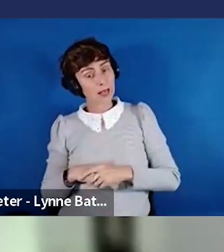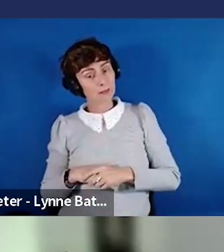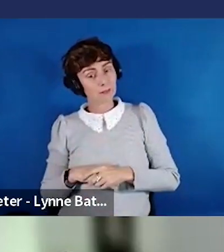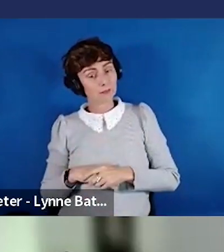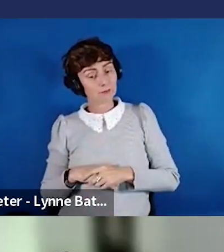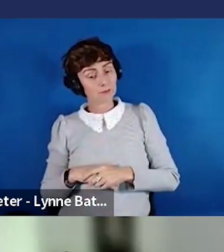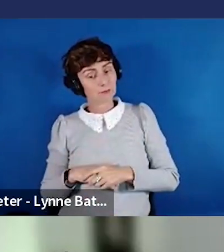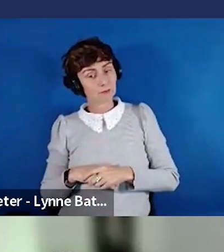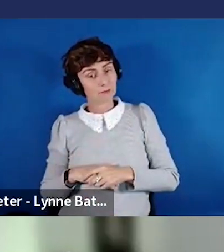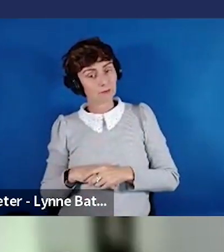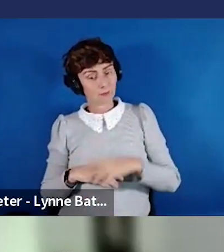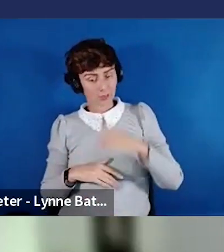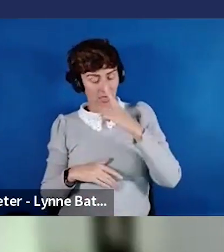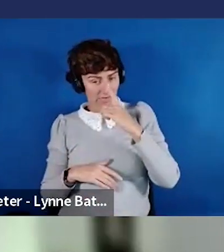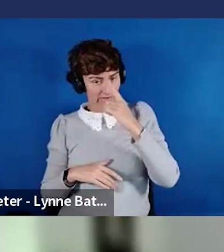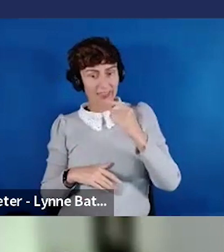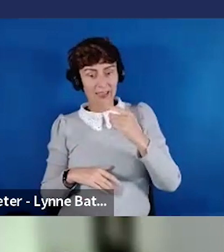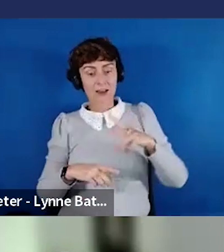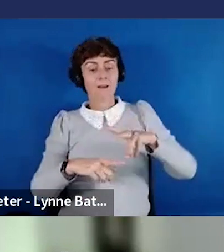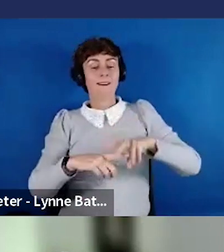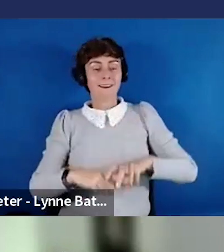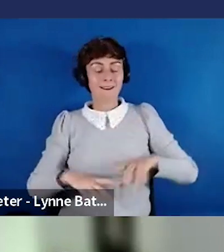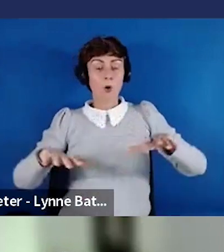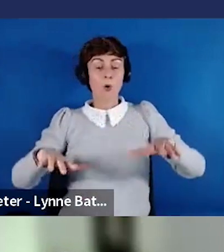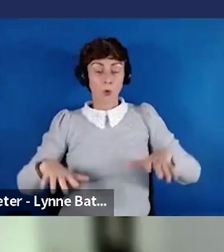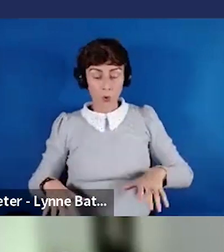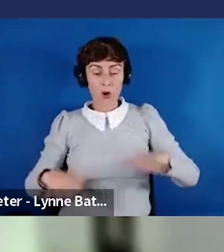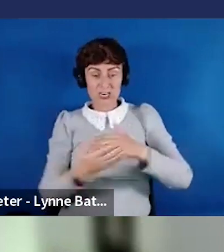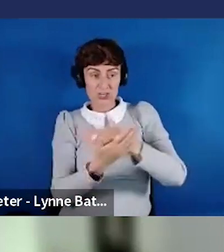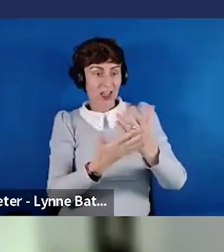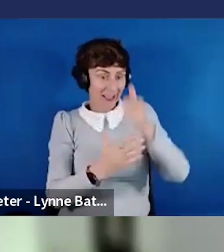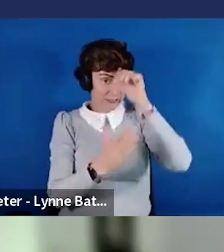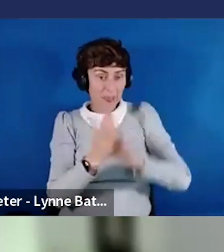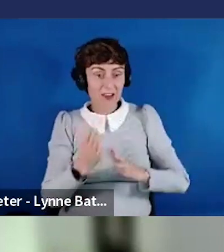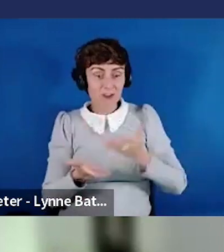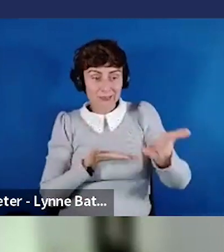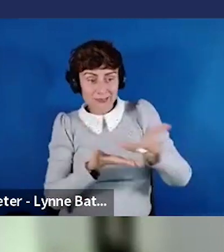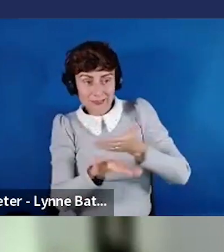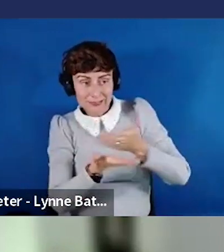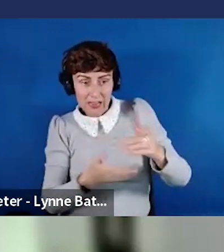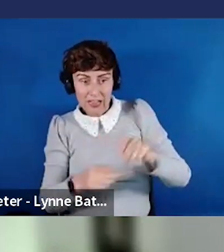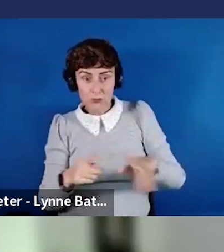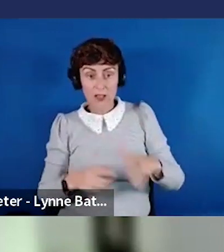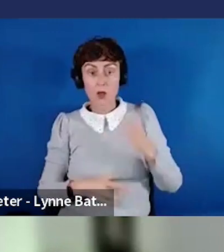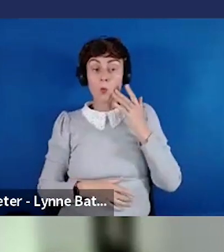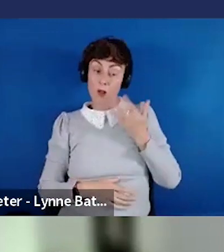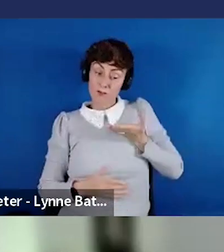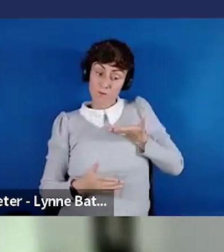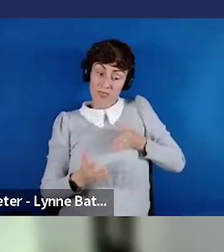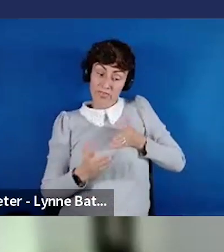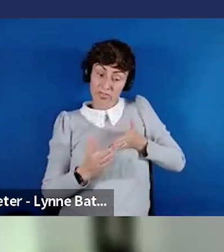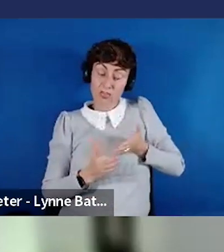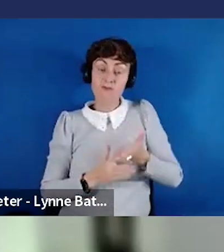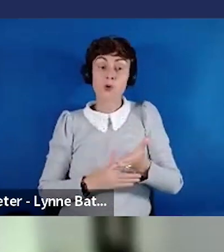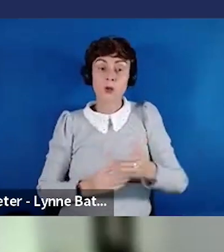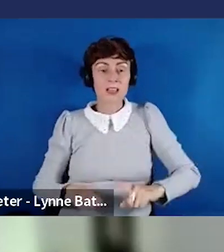can stop by there as well and connect with other dads and share their experience. When you've been there and you've done it, it's very different speaking to